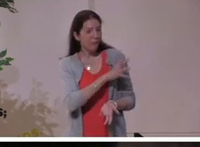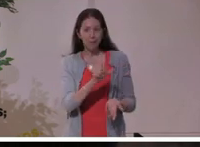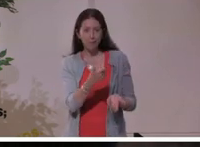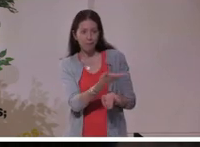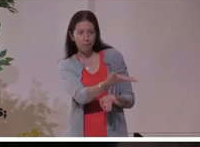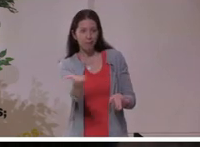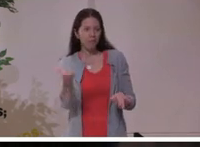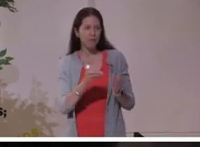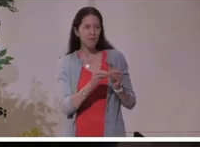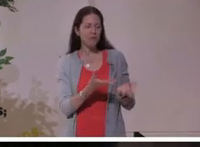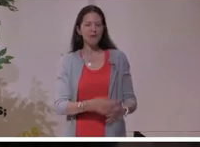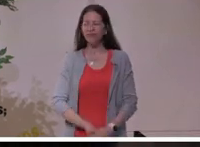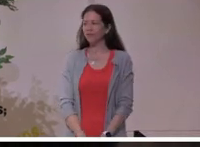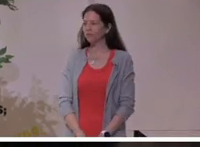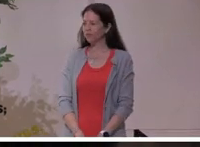else?